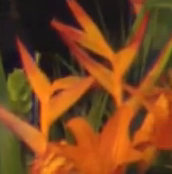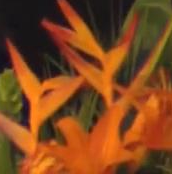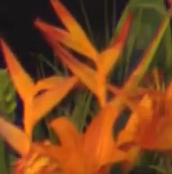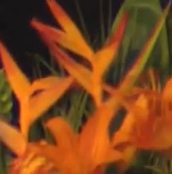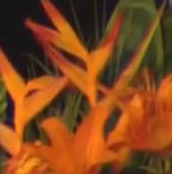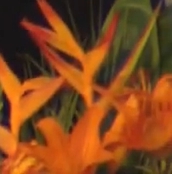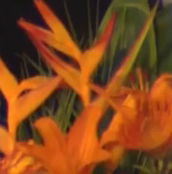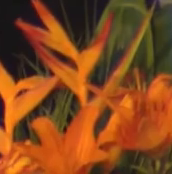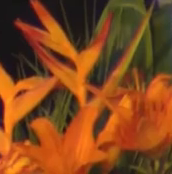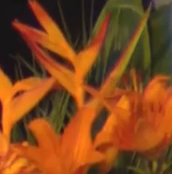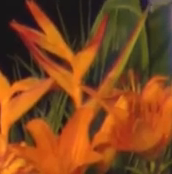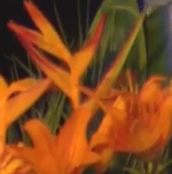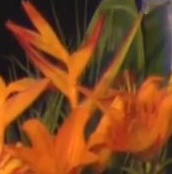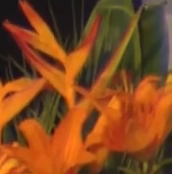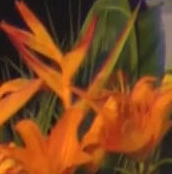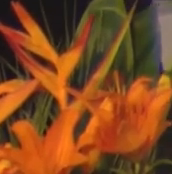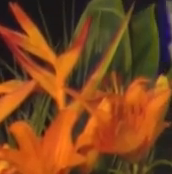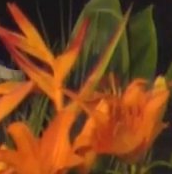Jessica A. Hay.